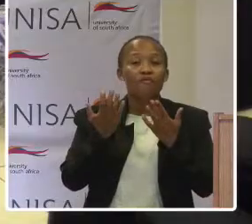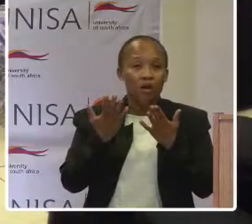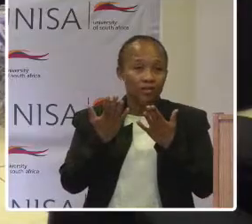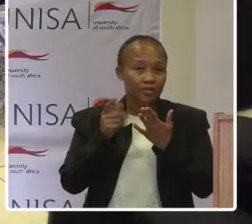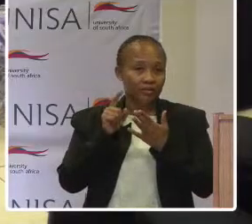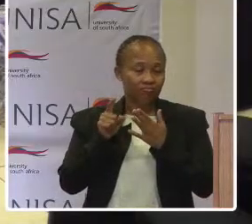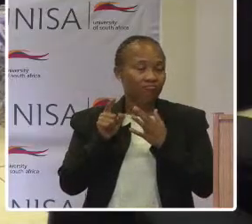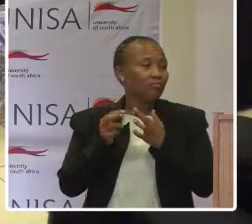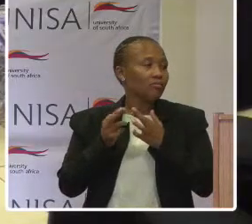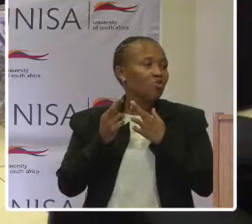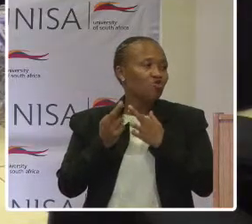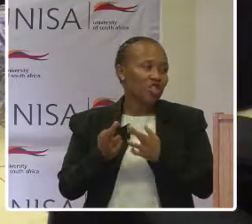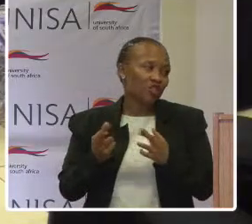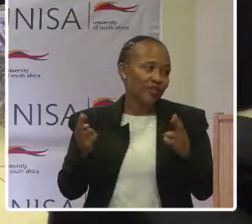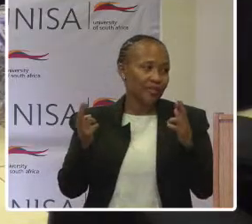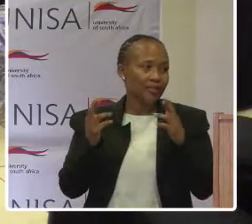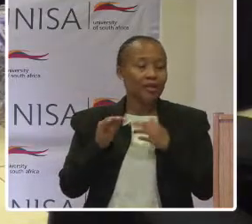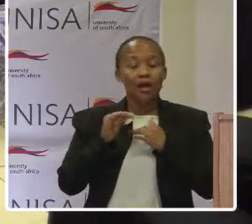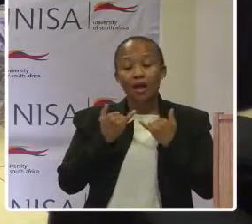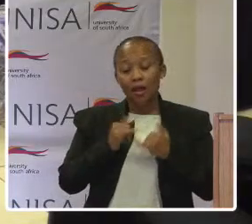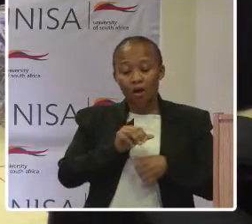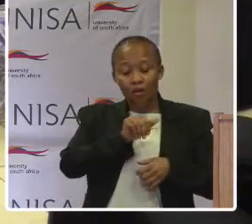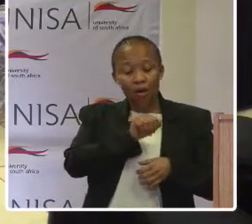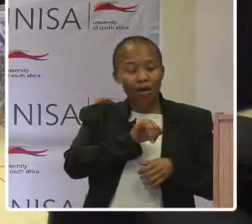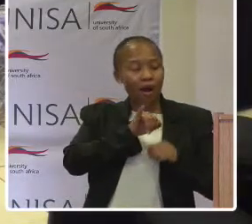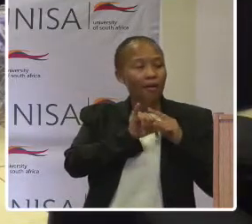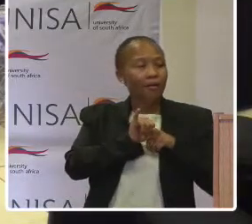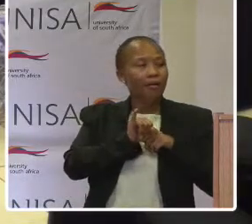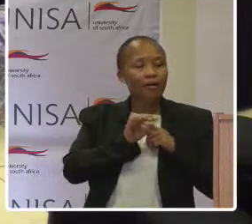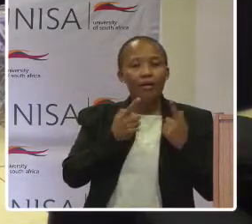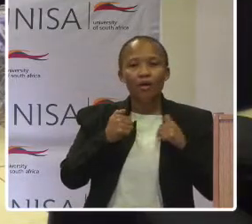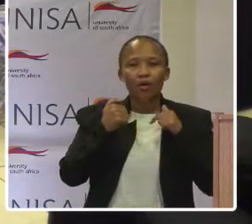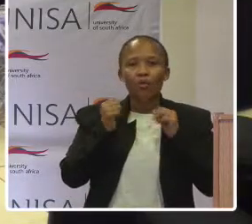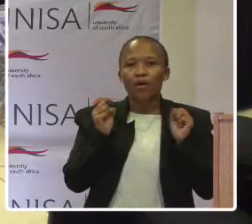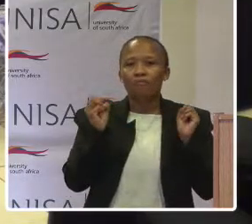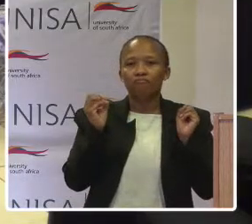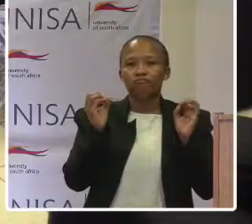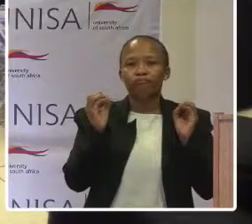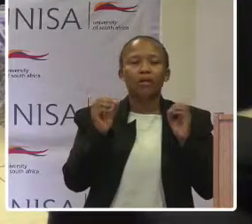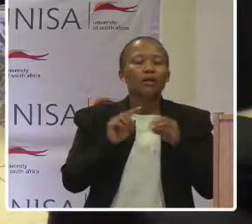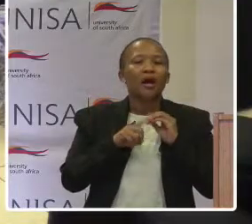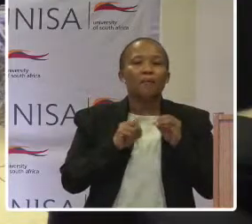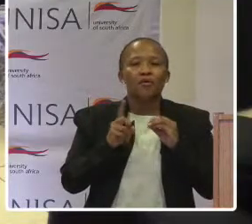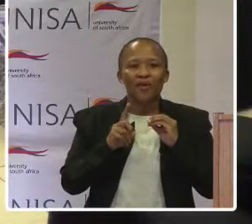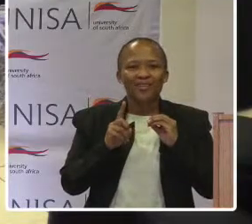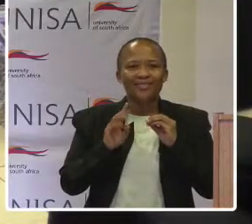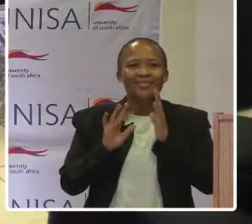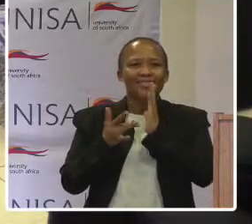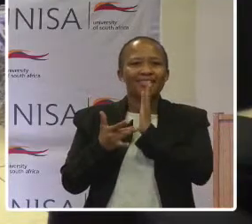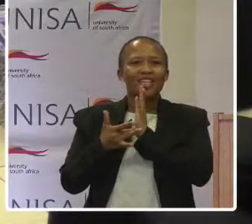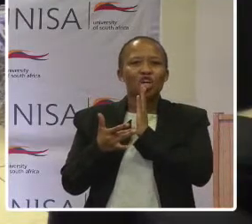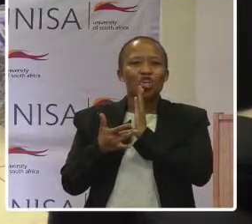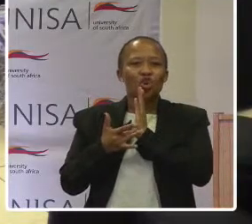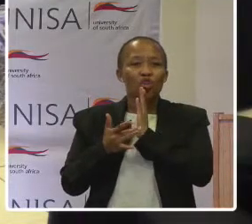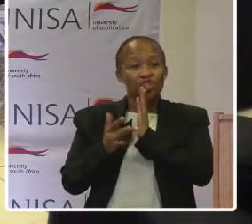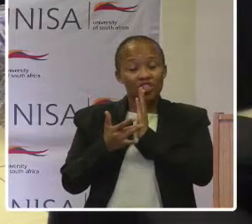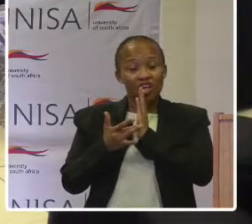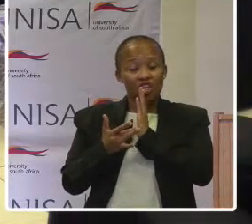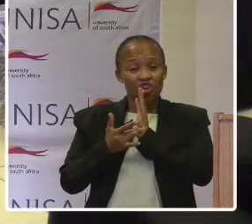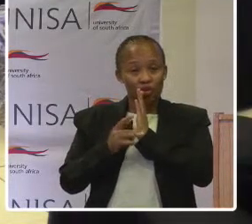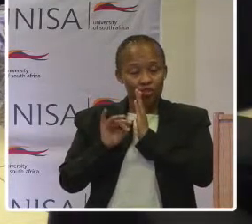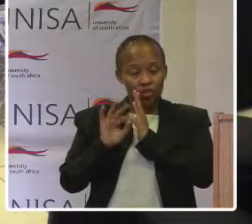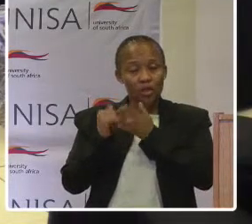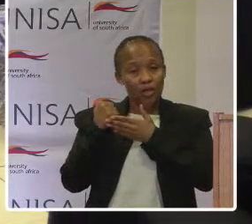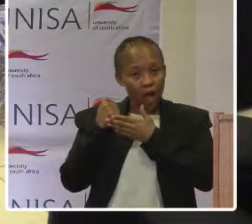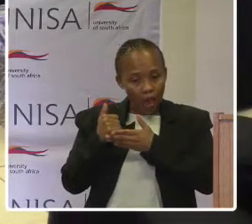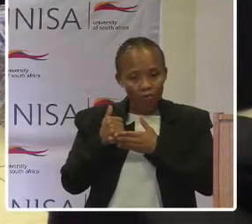well. So when we're talking of AI, we're talking of that technology that helps you to do the